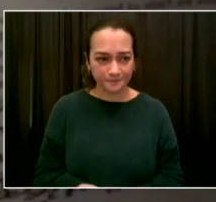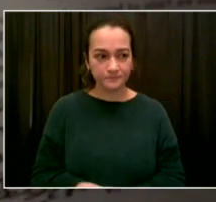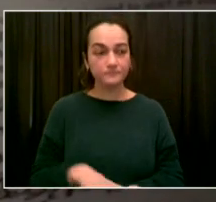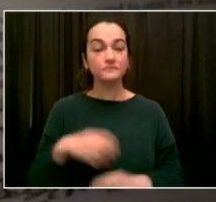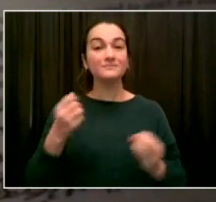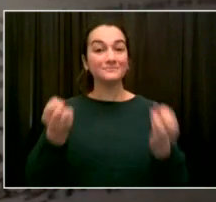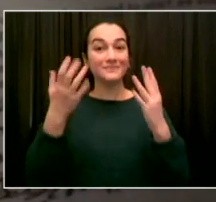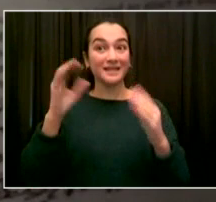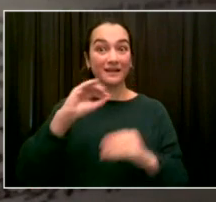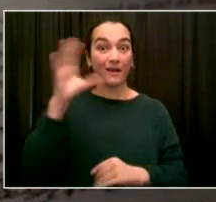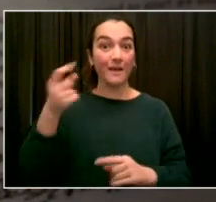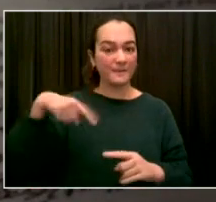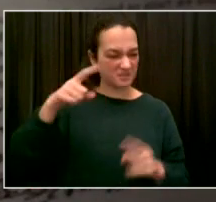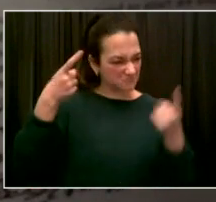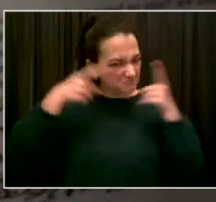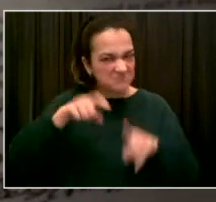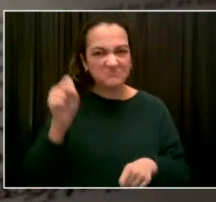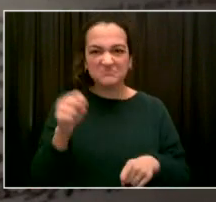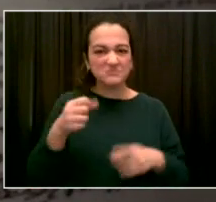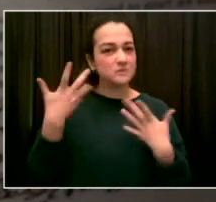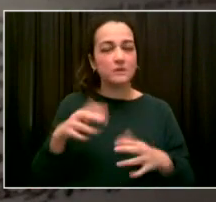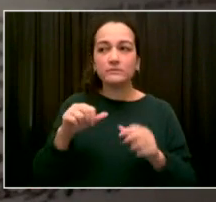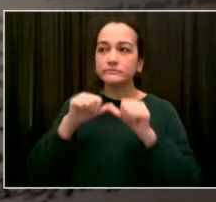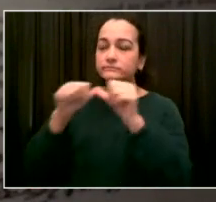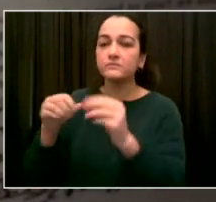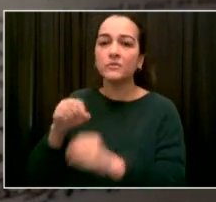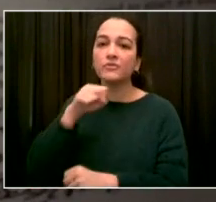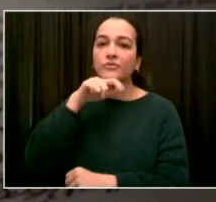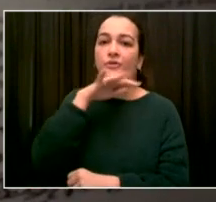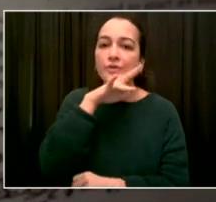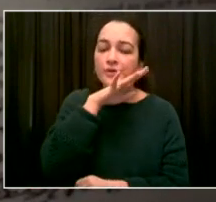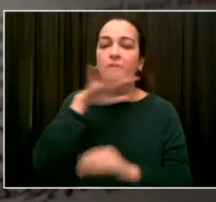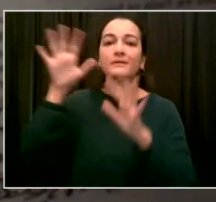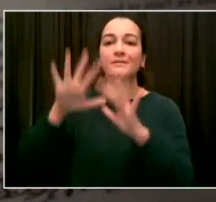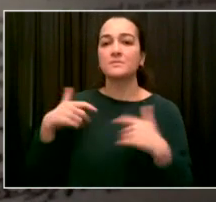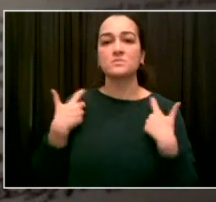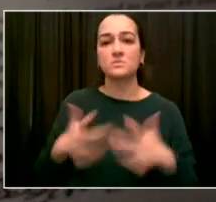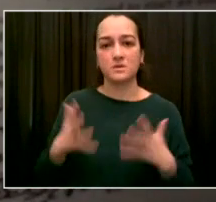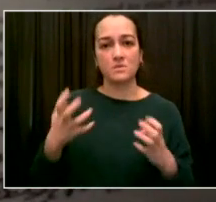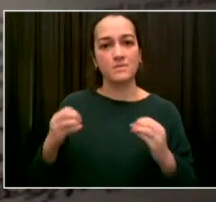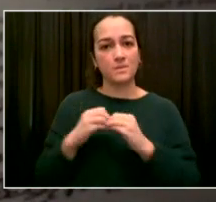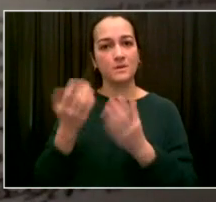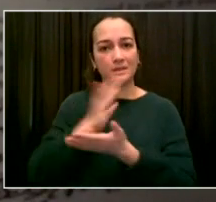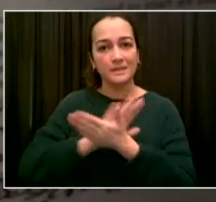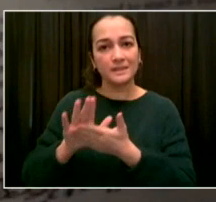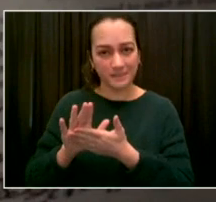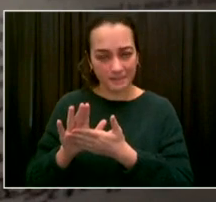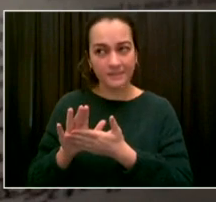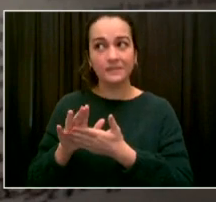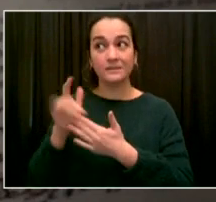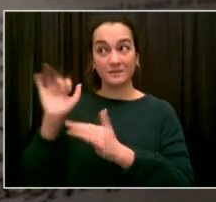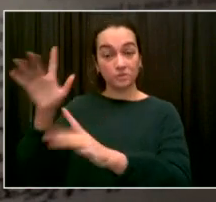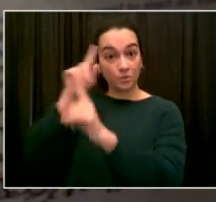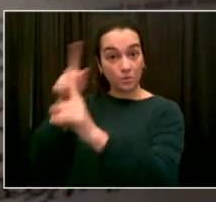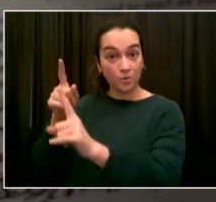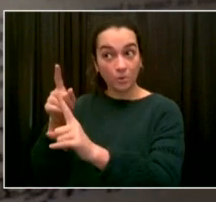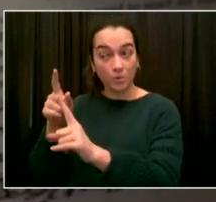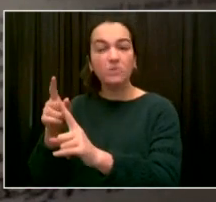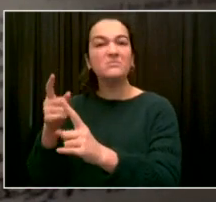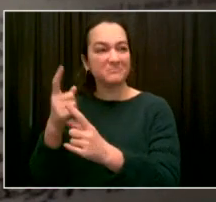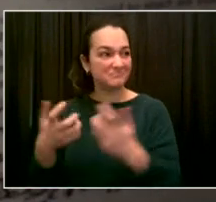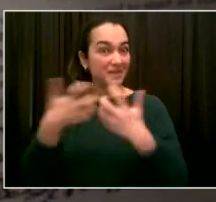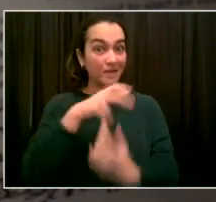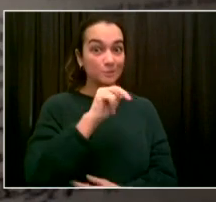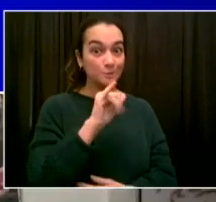this is a very, very important step that will be emulated across the world, but begun in New York. Thank you